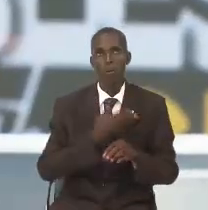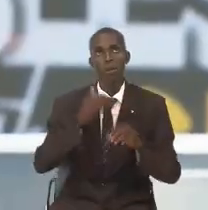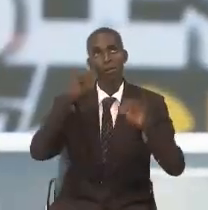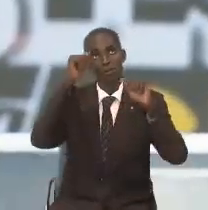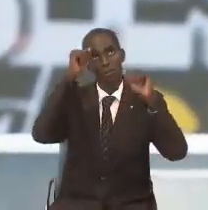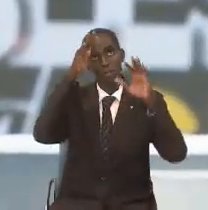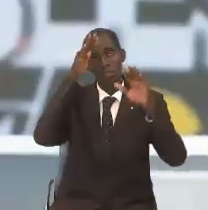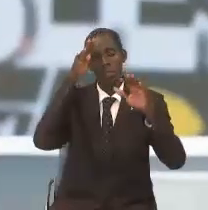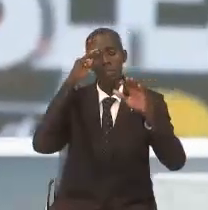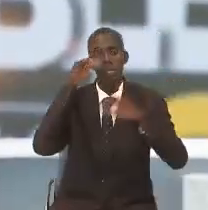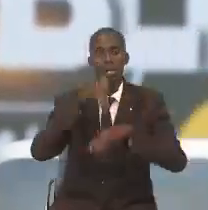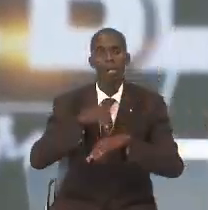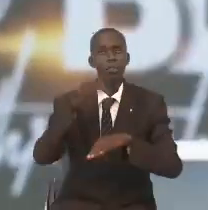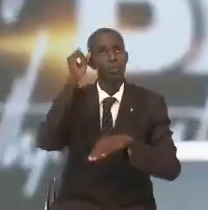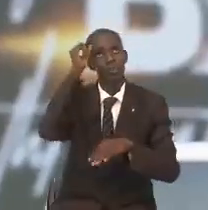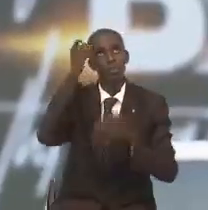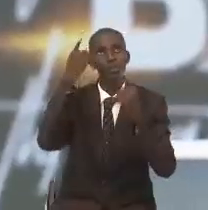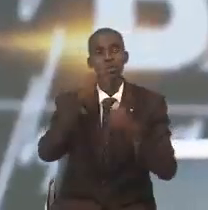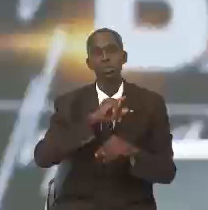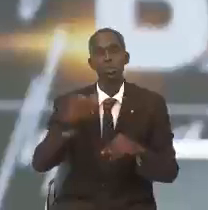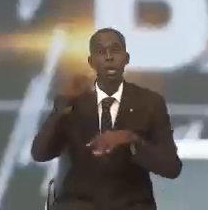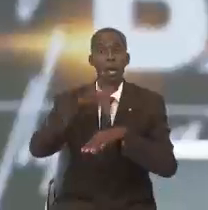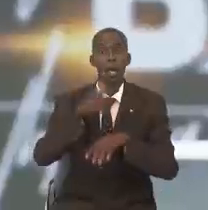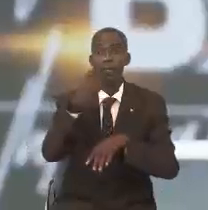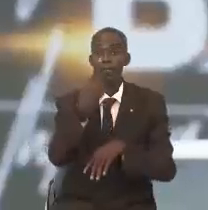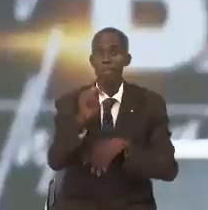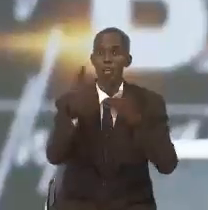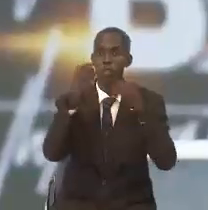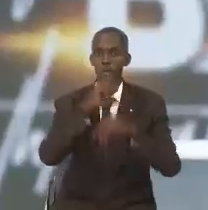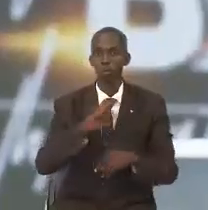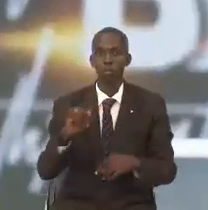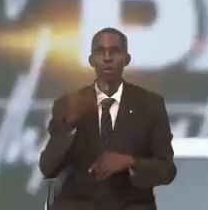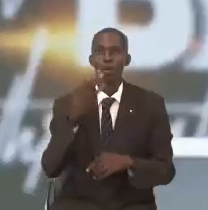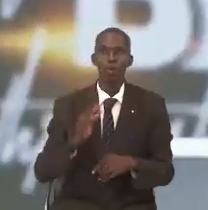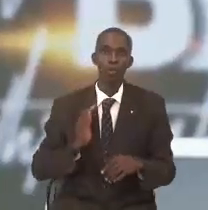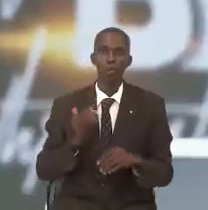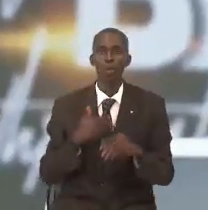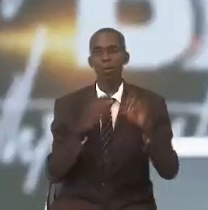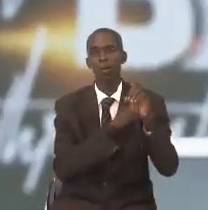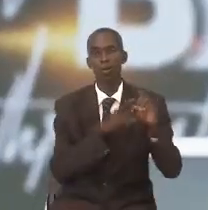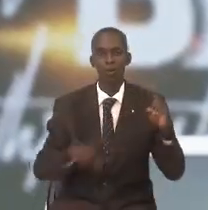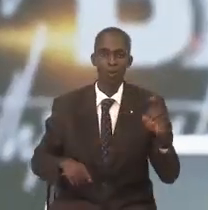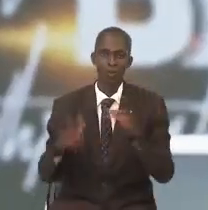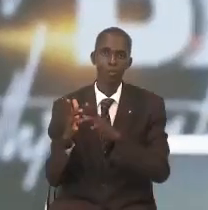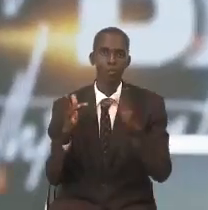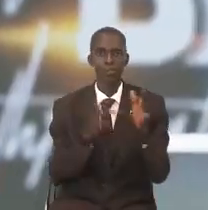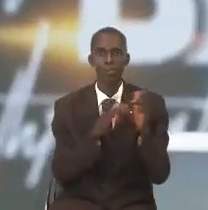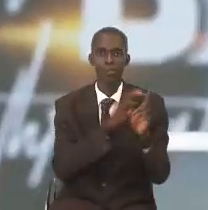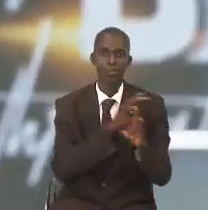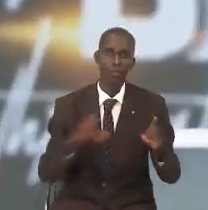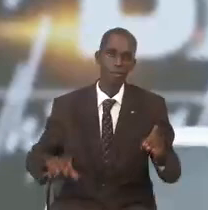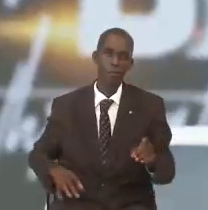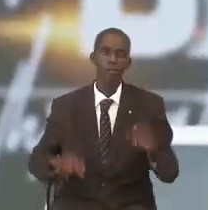the coming. At the coming of our Lord Jesus Christ